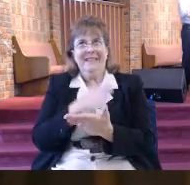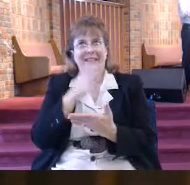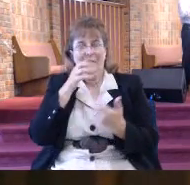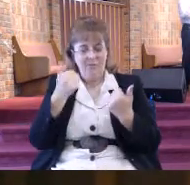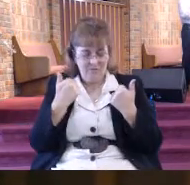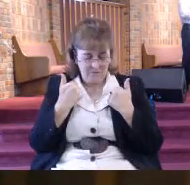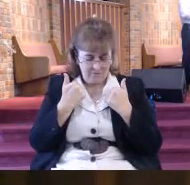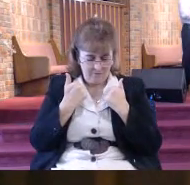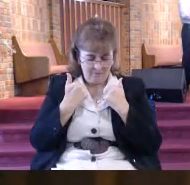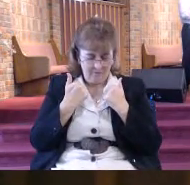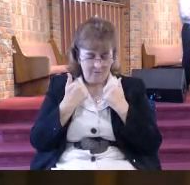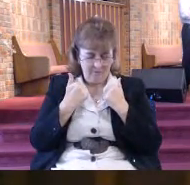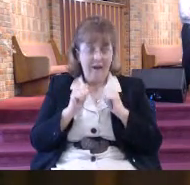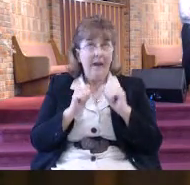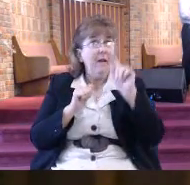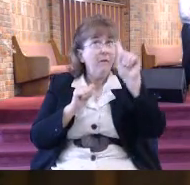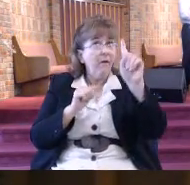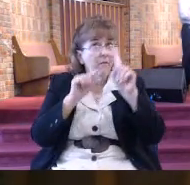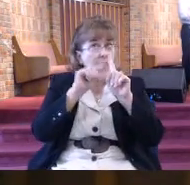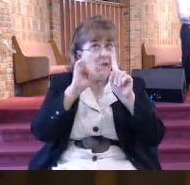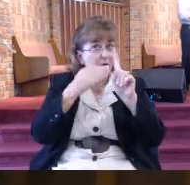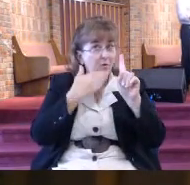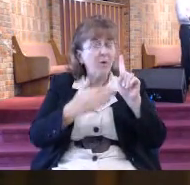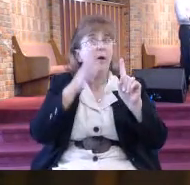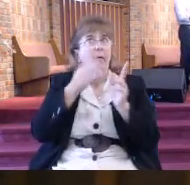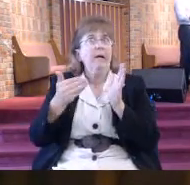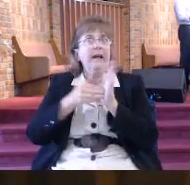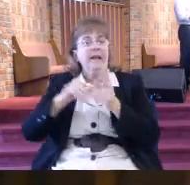second verse if we do the first one well. Okay.